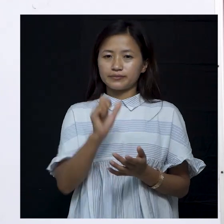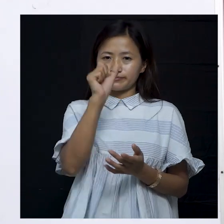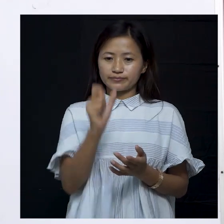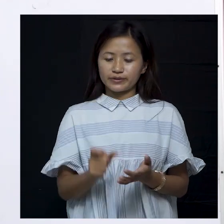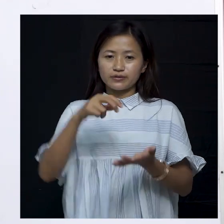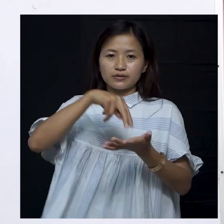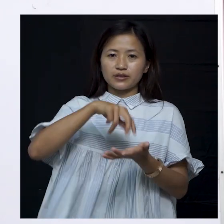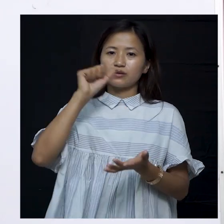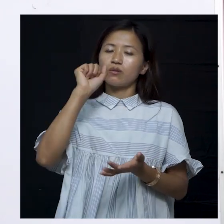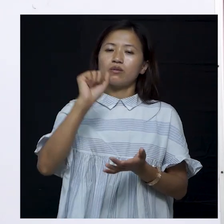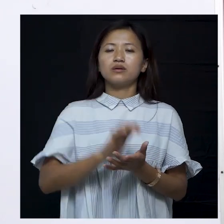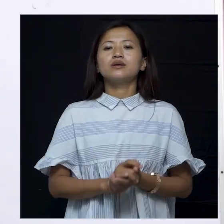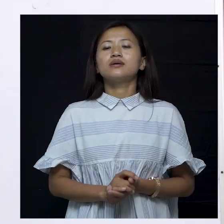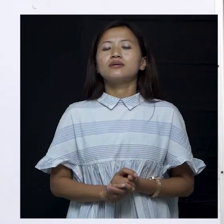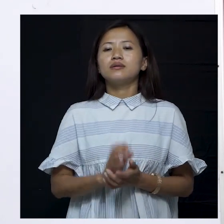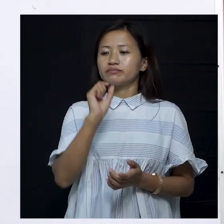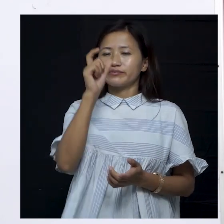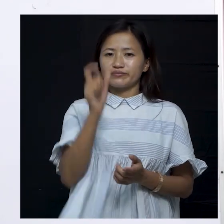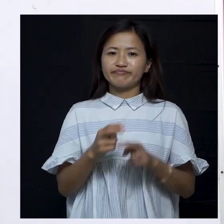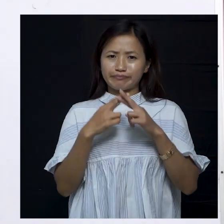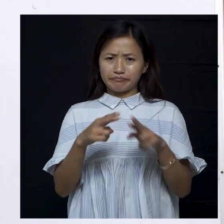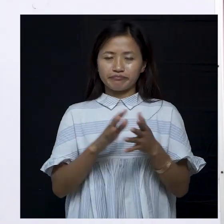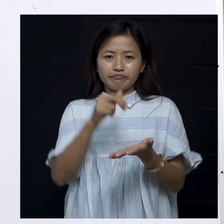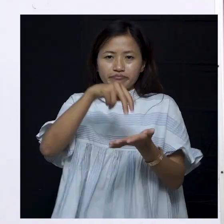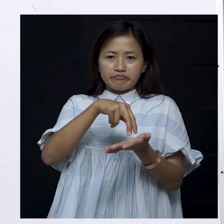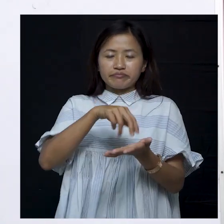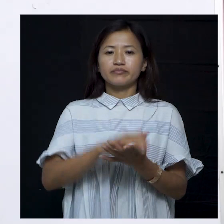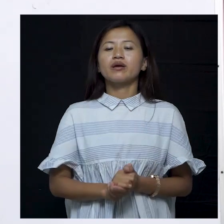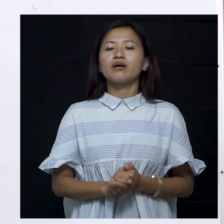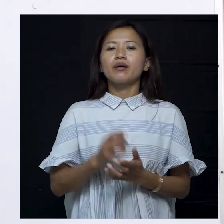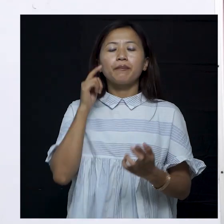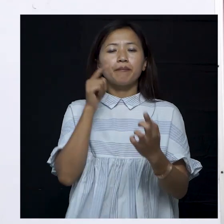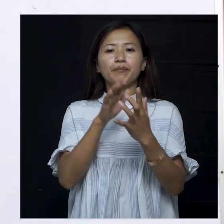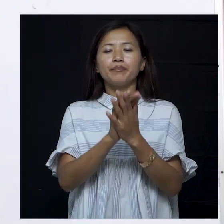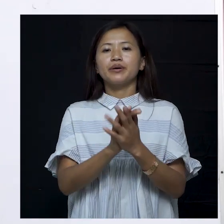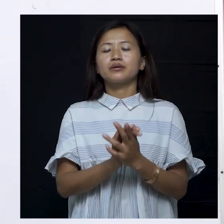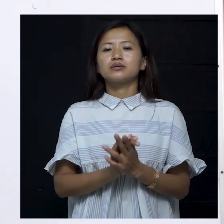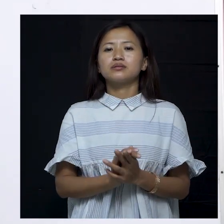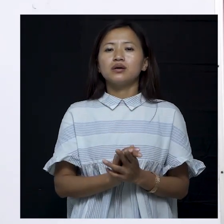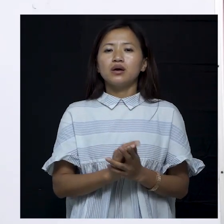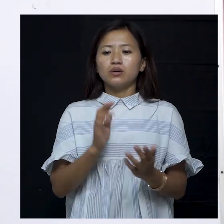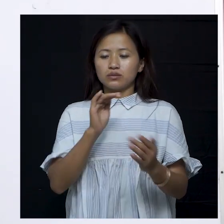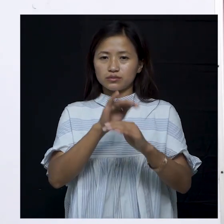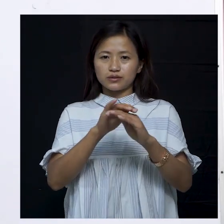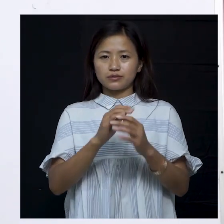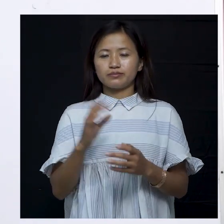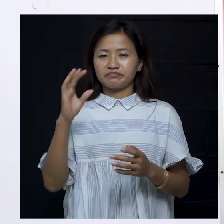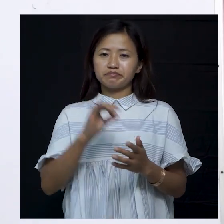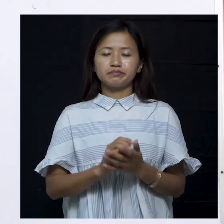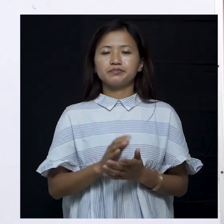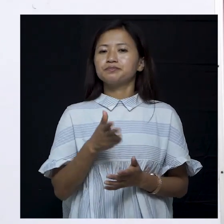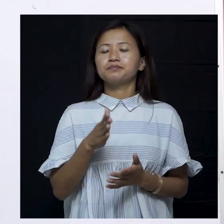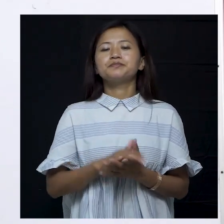can stand on its own is called as independent. So the main clause we have already discussed. We are not going to touch that again.